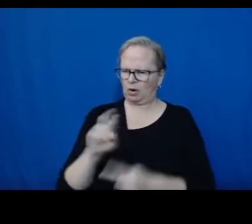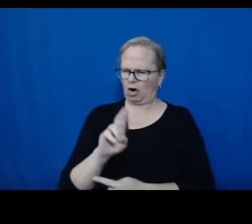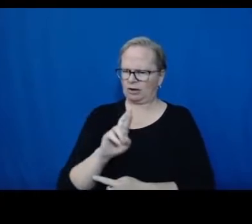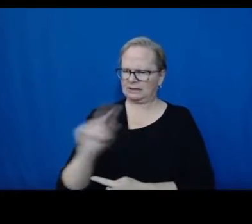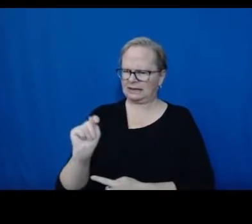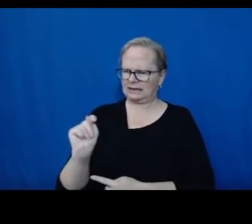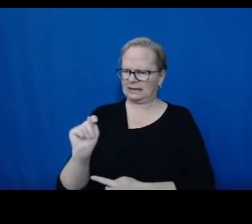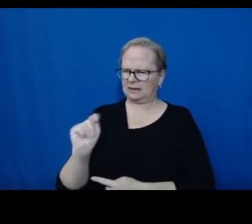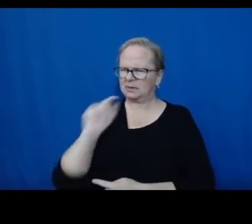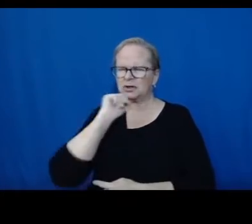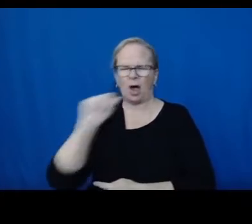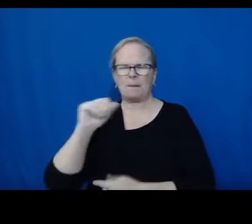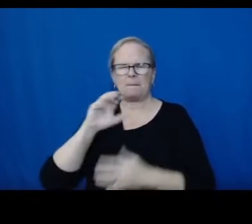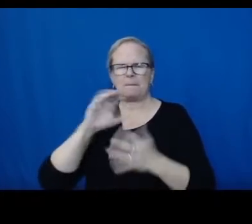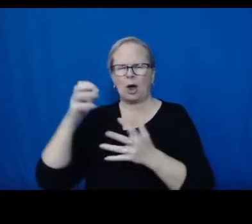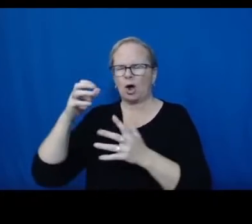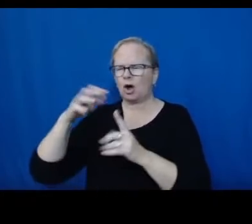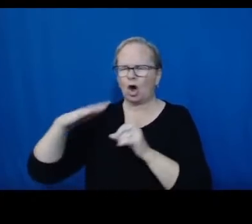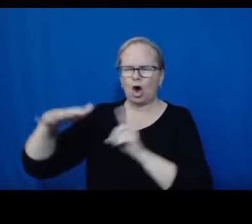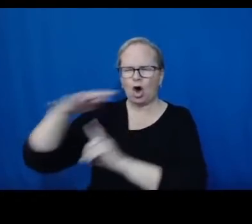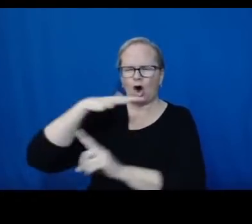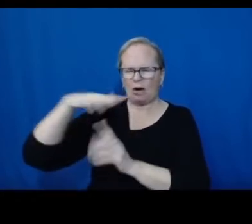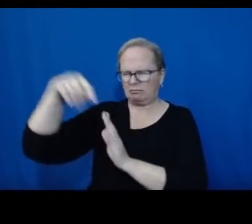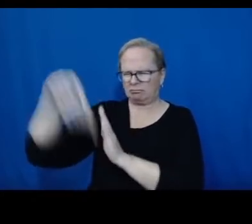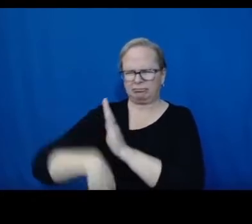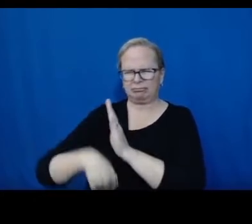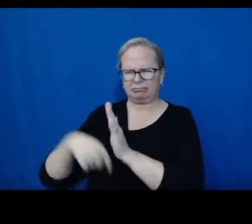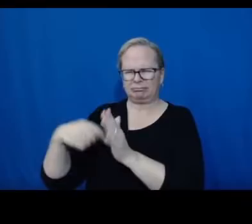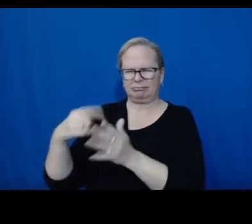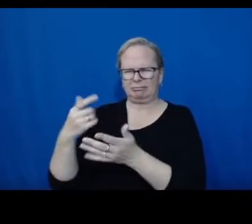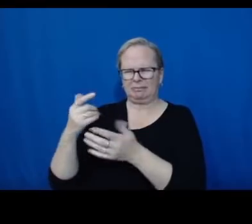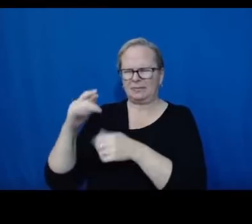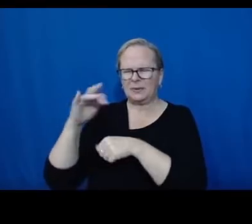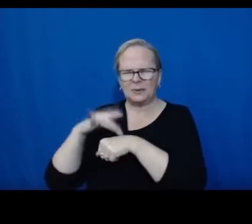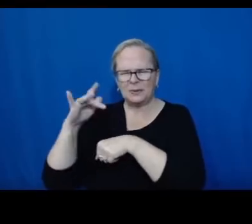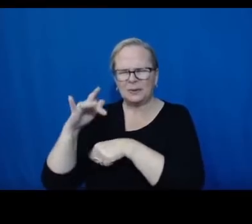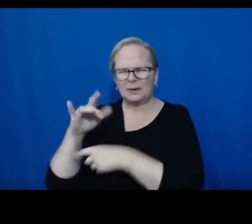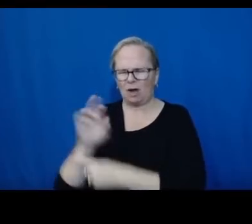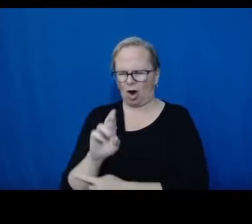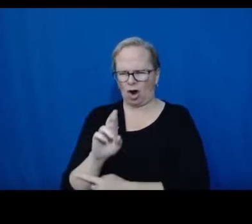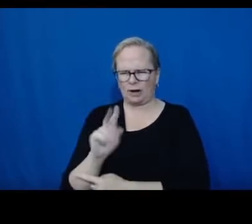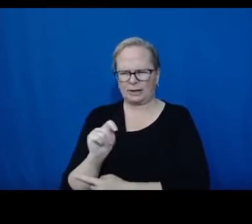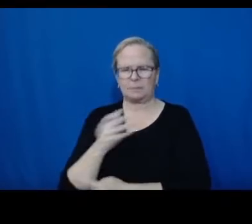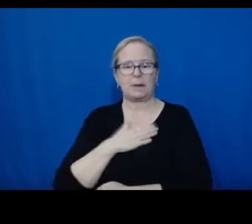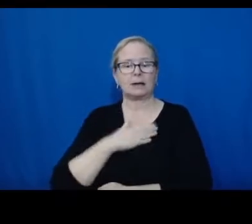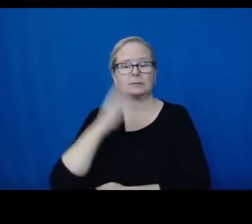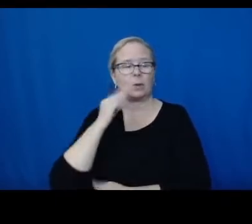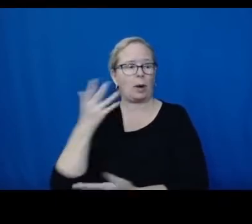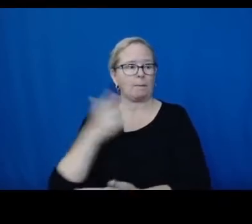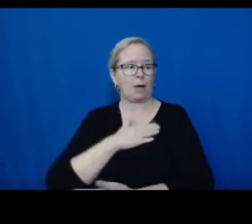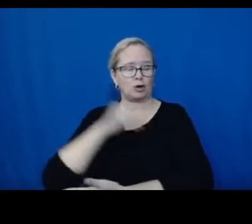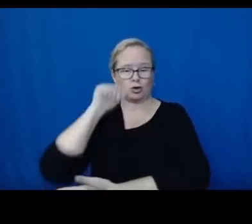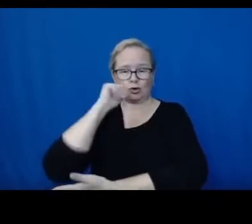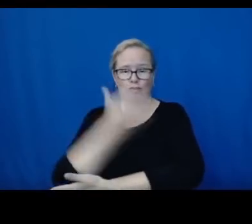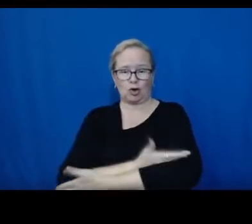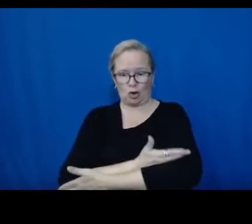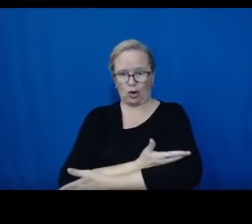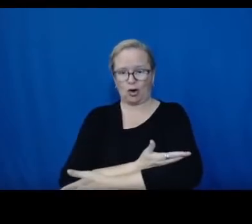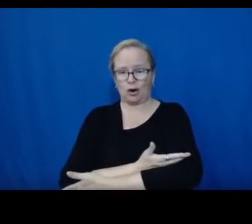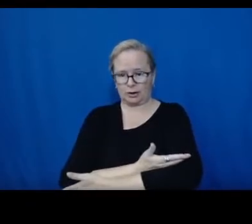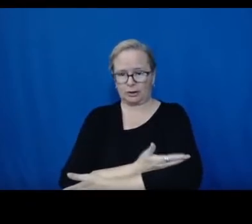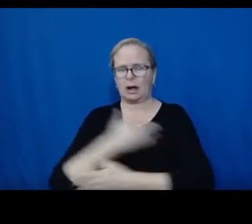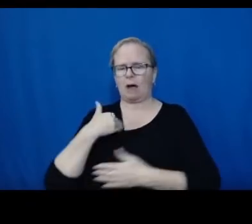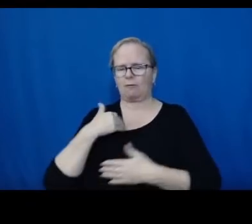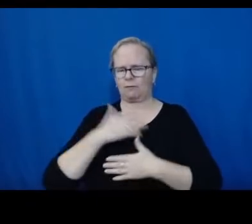from my own experience, the only sort of interaction I ever had with one was when my daughter was first diagnosed with